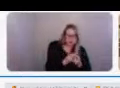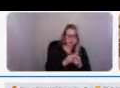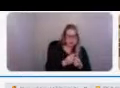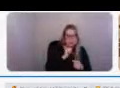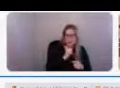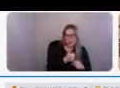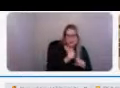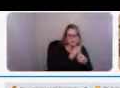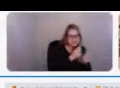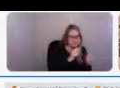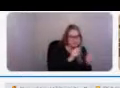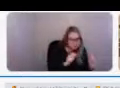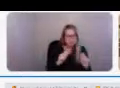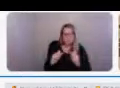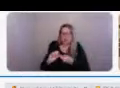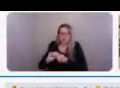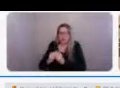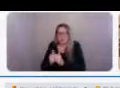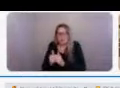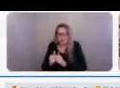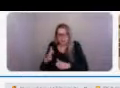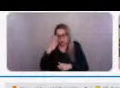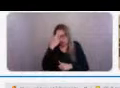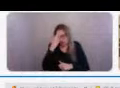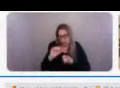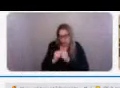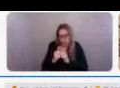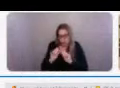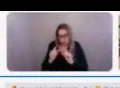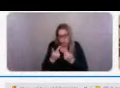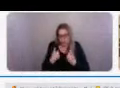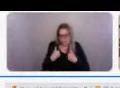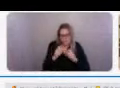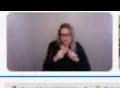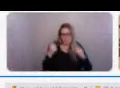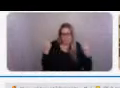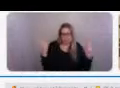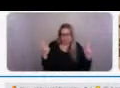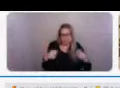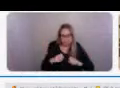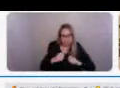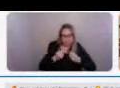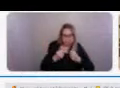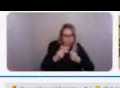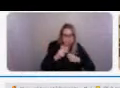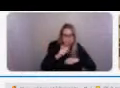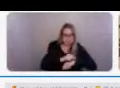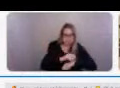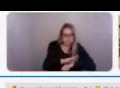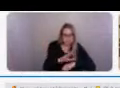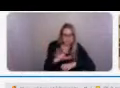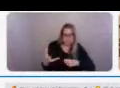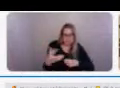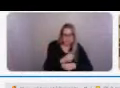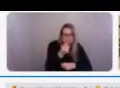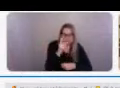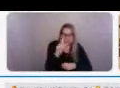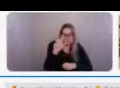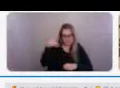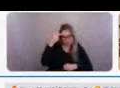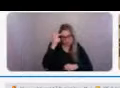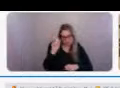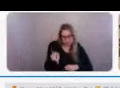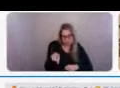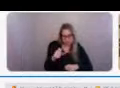districts they knew the competitive districts would have the opposite effect that to win one uh the parties must put forth their best